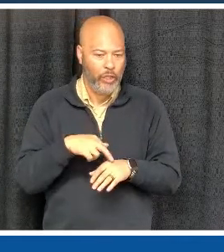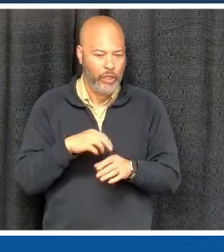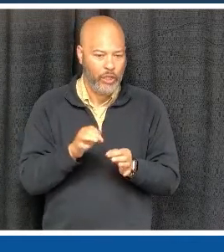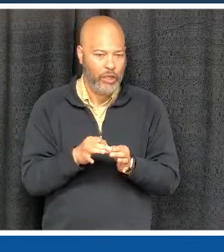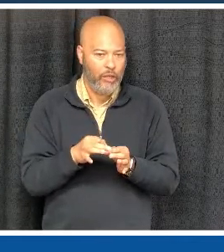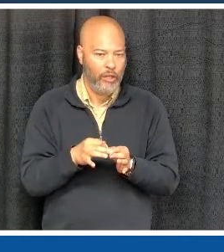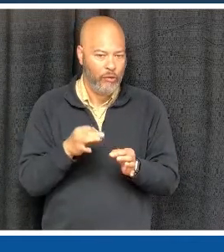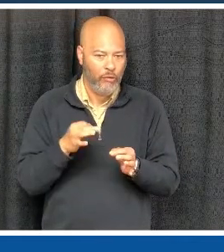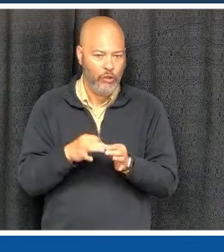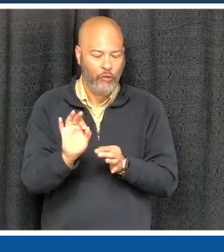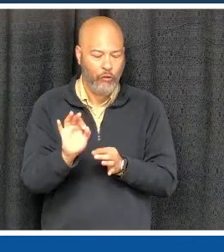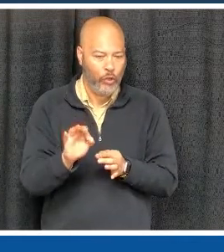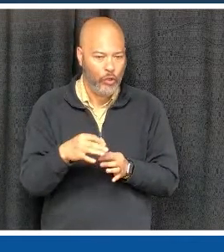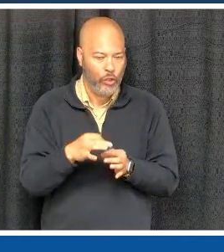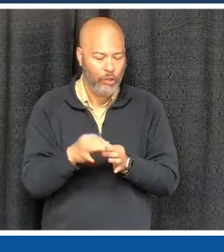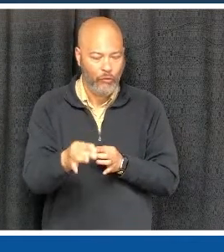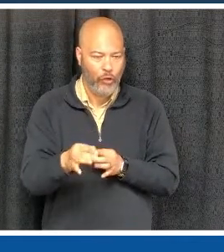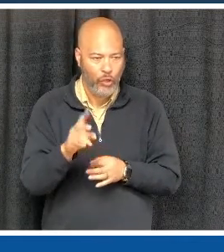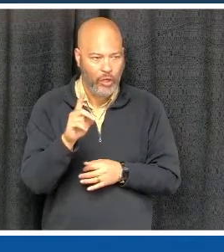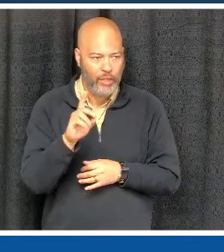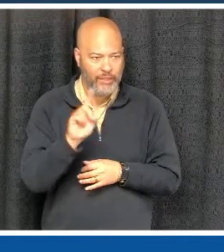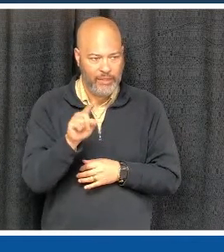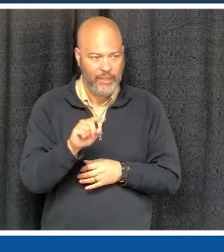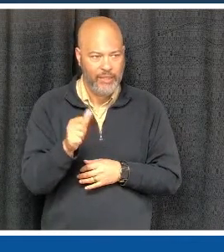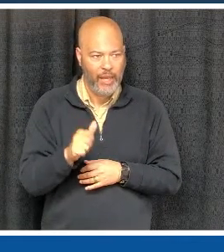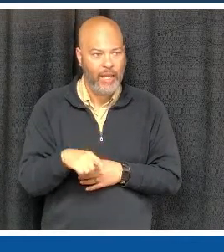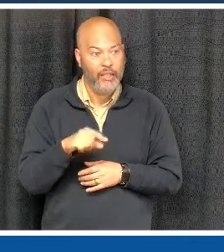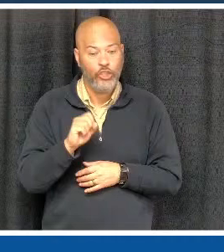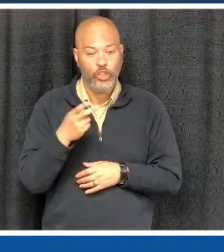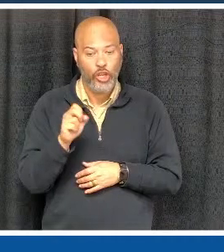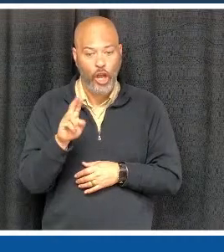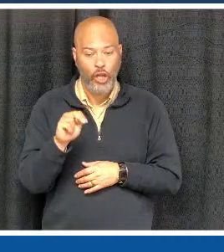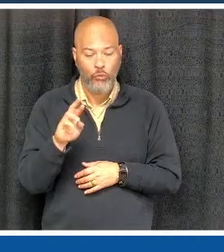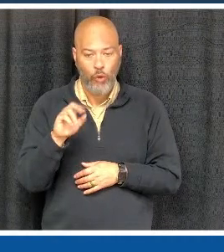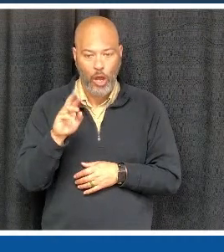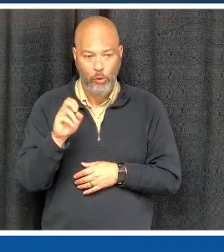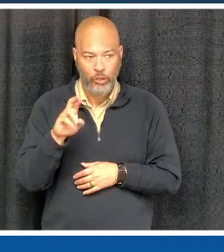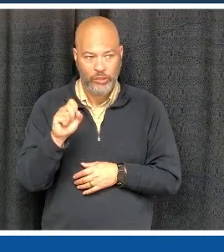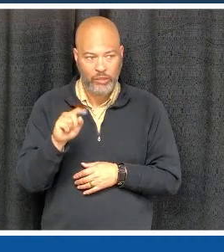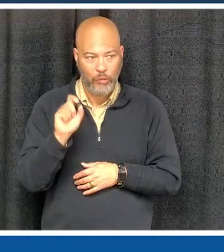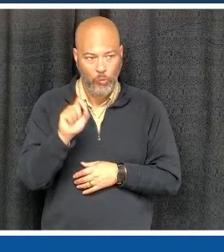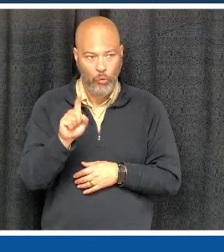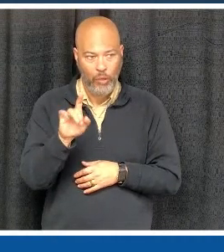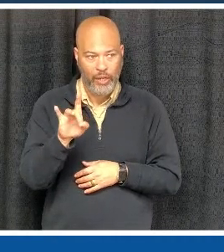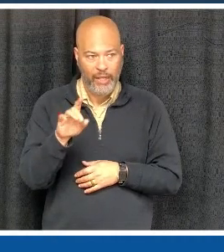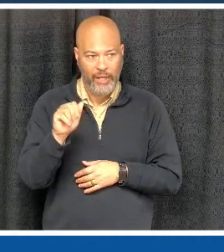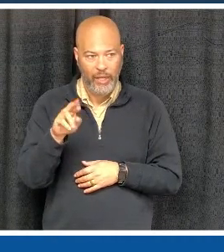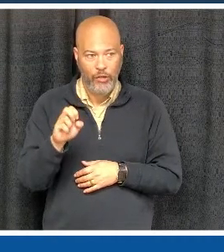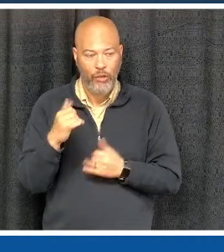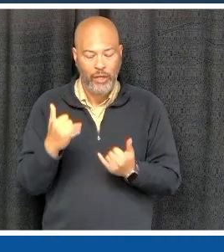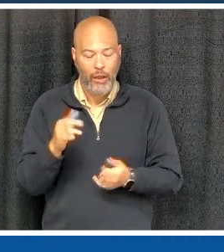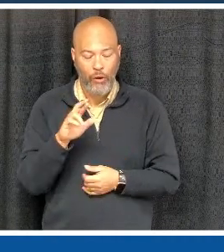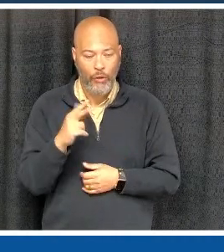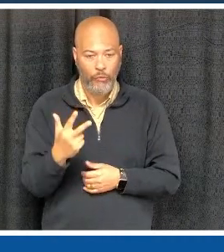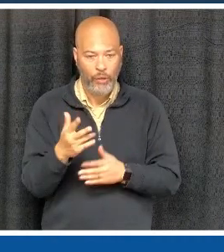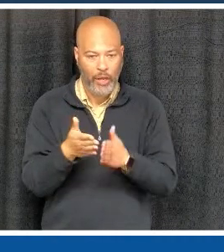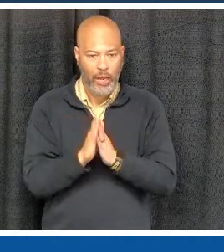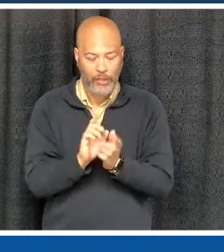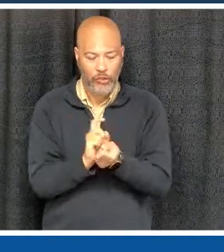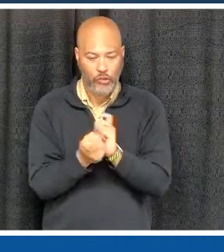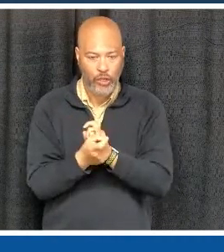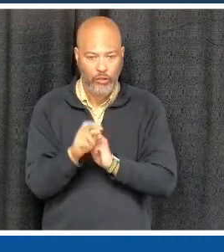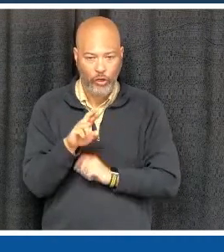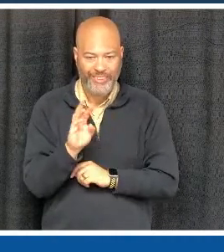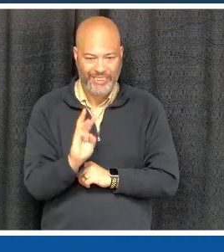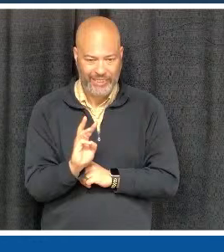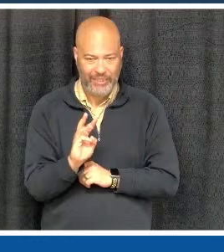This is the application of Sean Robertson. This is 0.18 acres, currently zoned R3 and requesting to go to